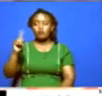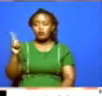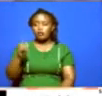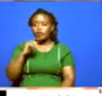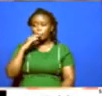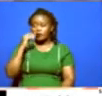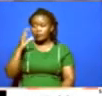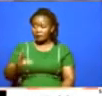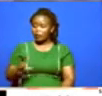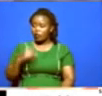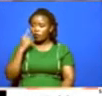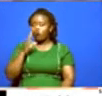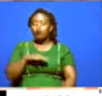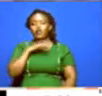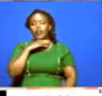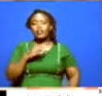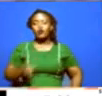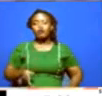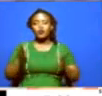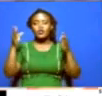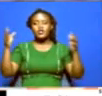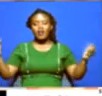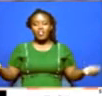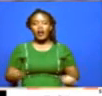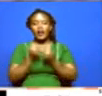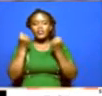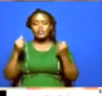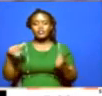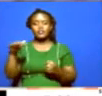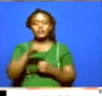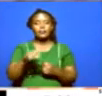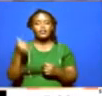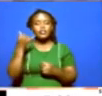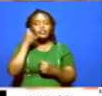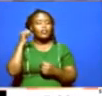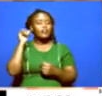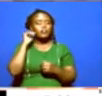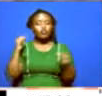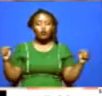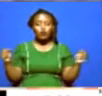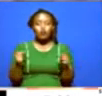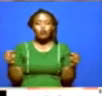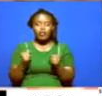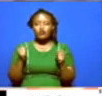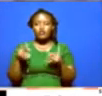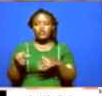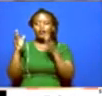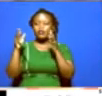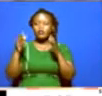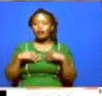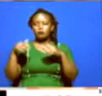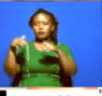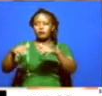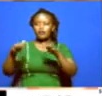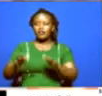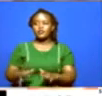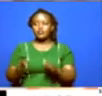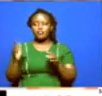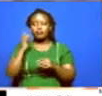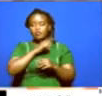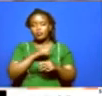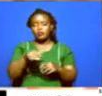crash in Maili Saba area along the Isiolo-Nanyuki Highway, have been laid to rest at the Chechelesi